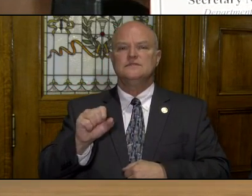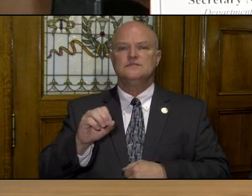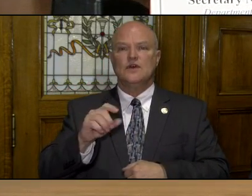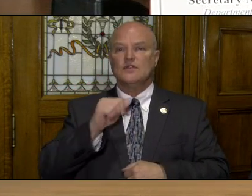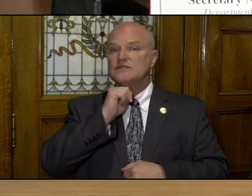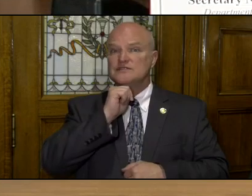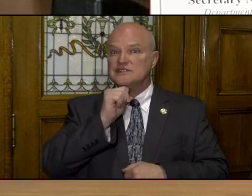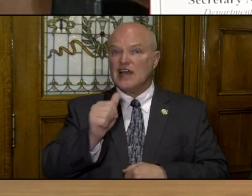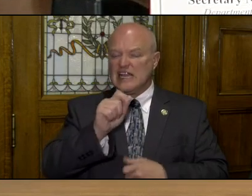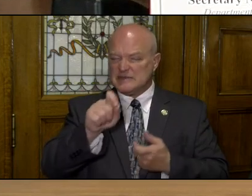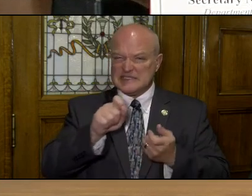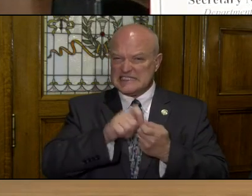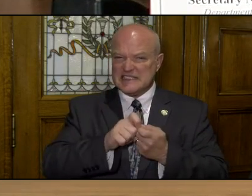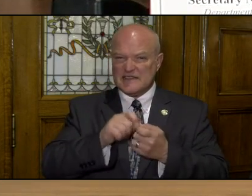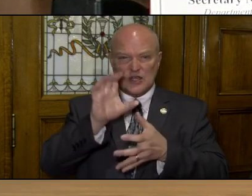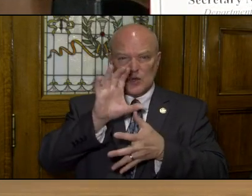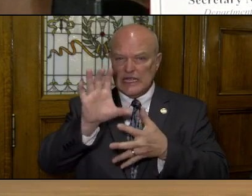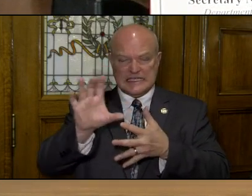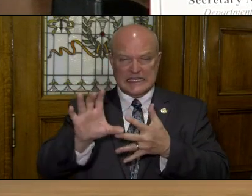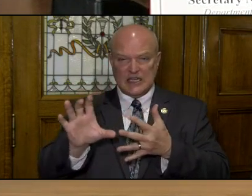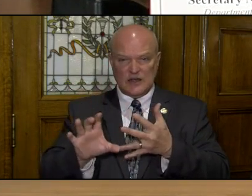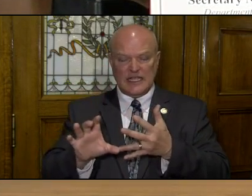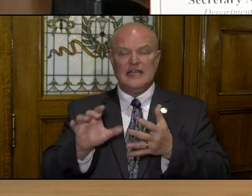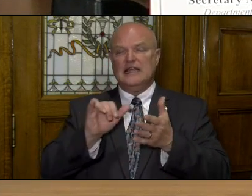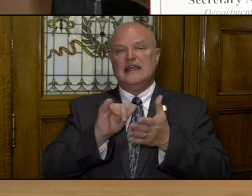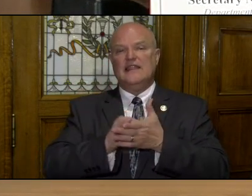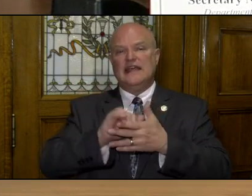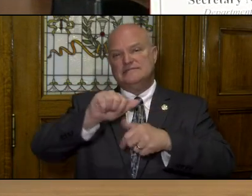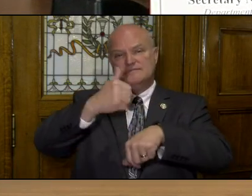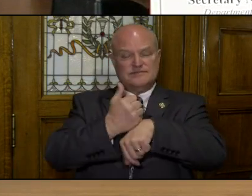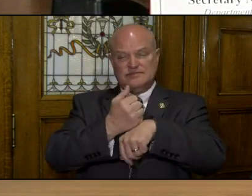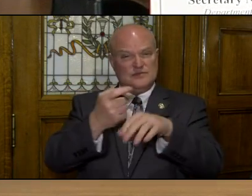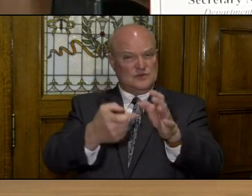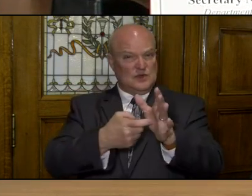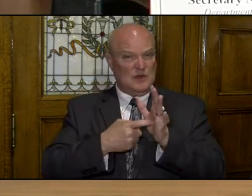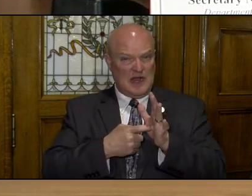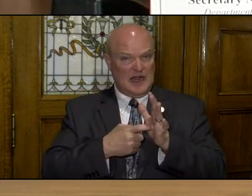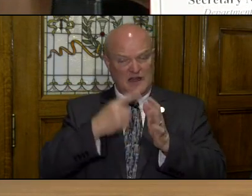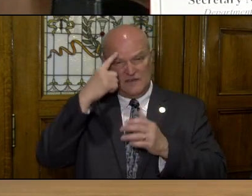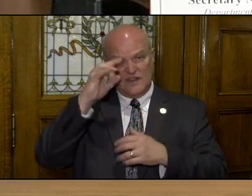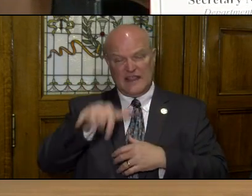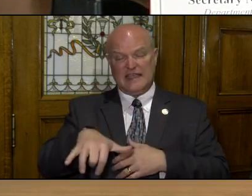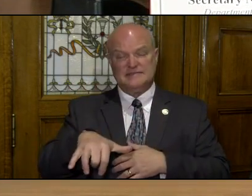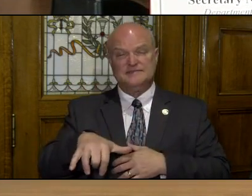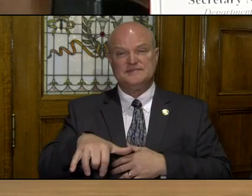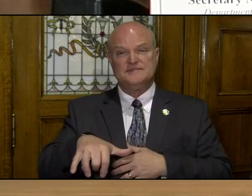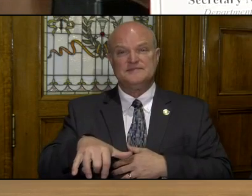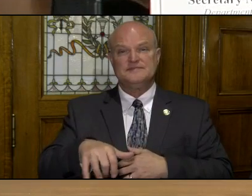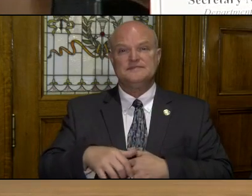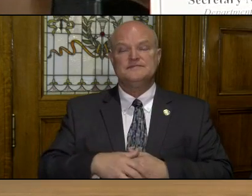So there's not a specific criteria that's required for that.